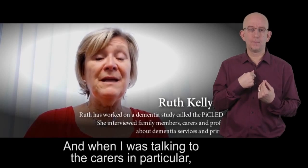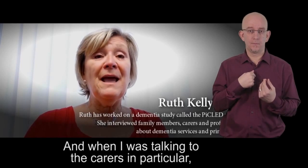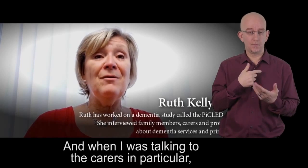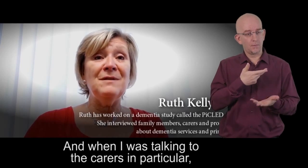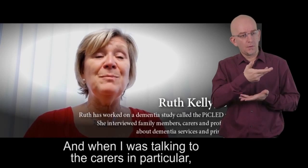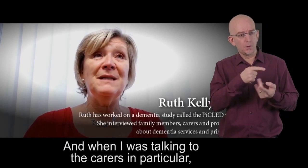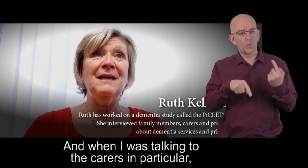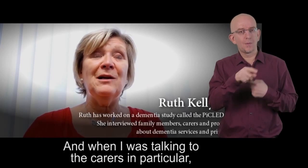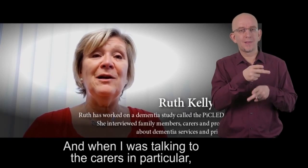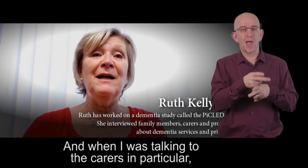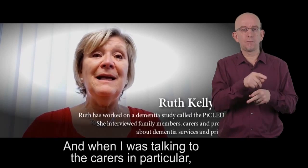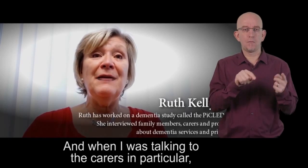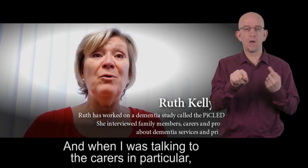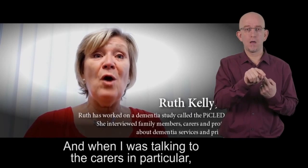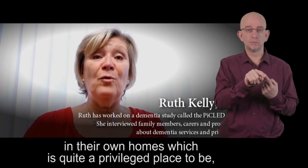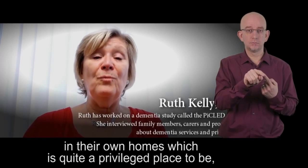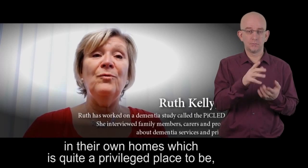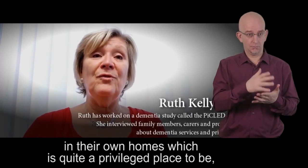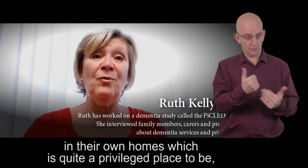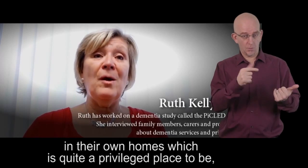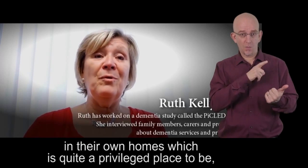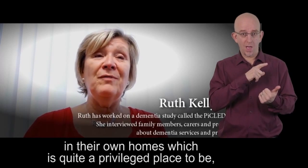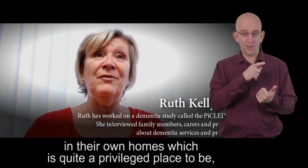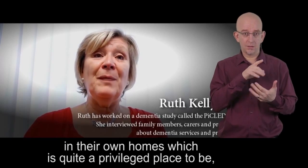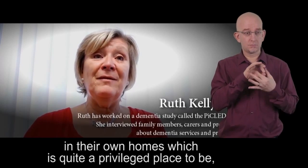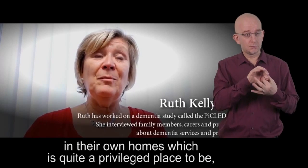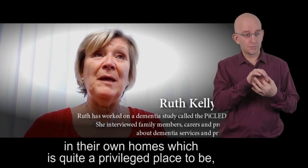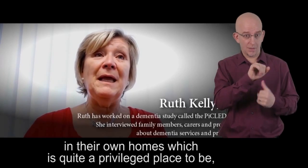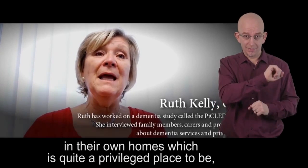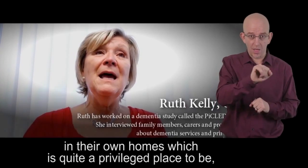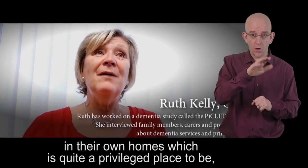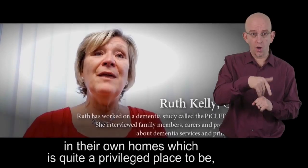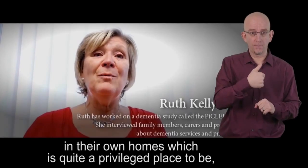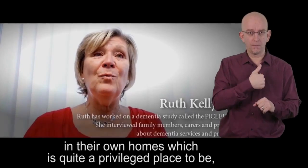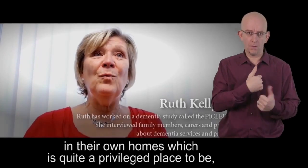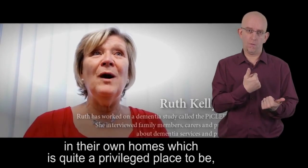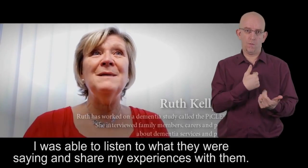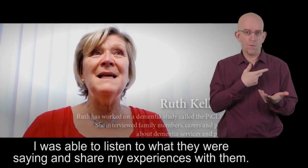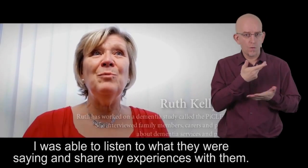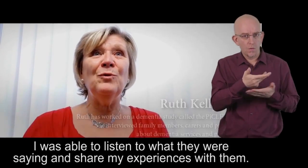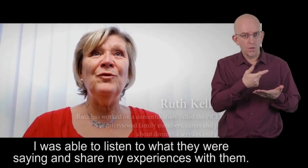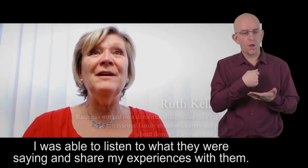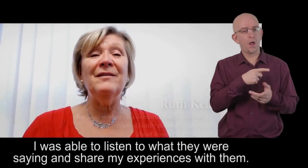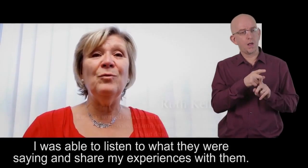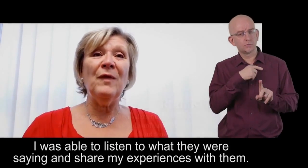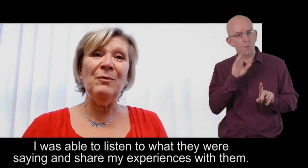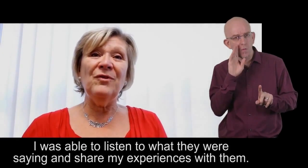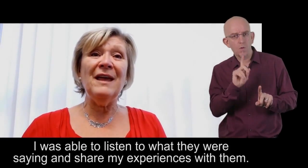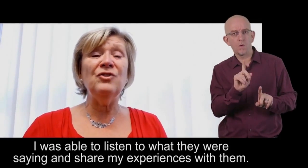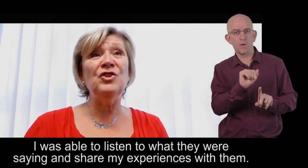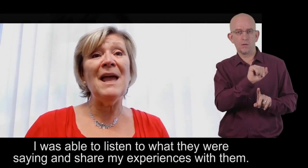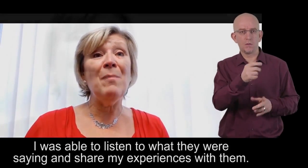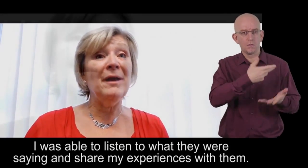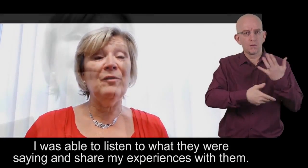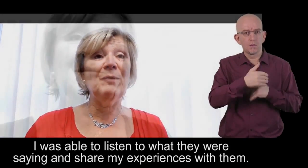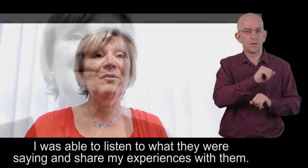when I was talking to the carers in particular in their own homes which is quite a privileged place to be they I was able to listen to what they were